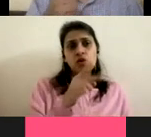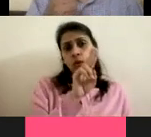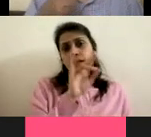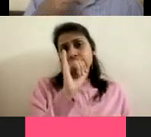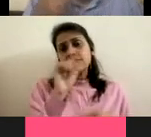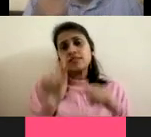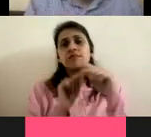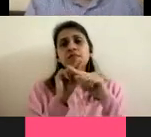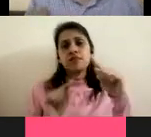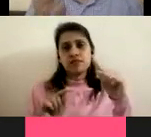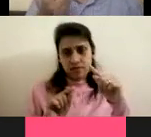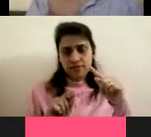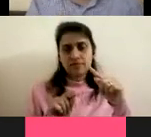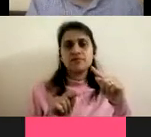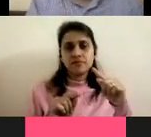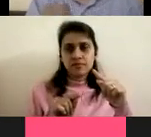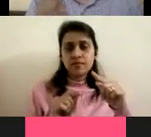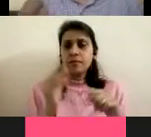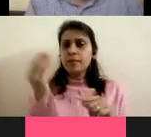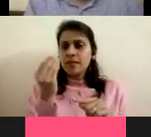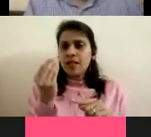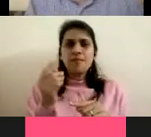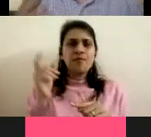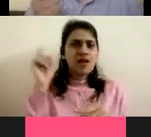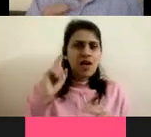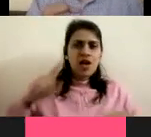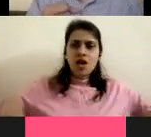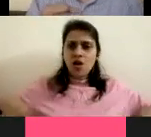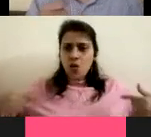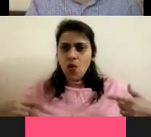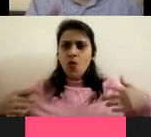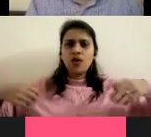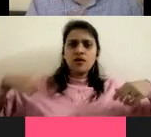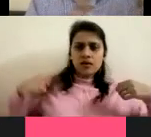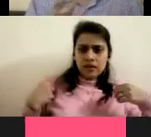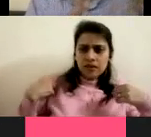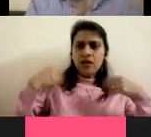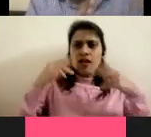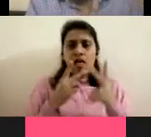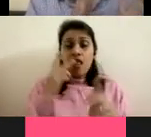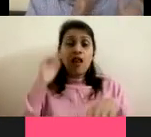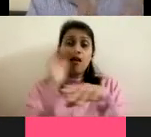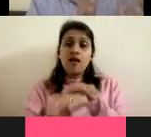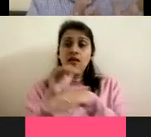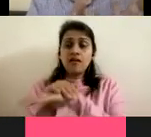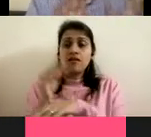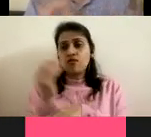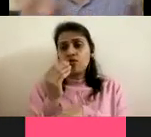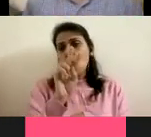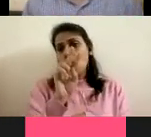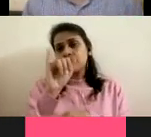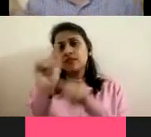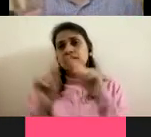here using of some aid or appliance or a deformity or wheelchair, etc. That only 26.